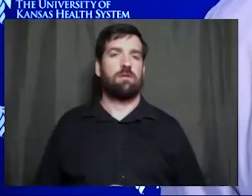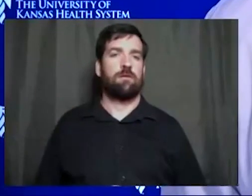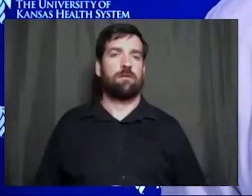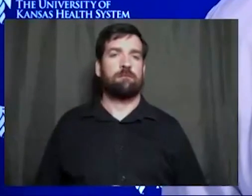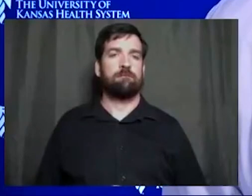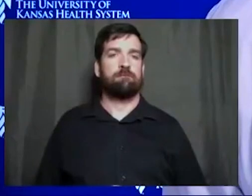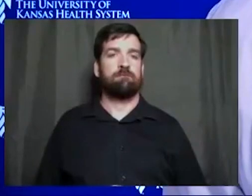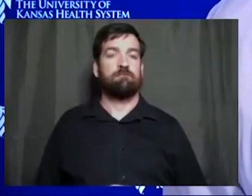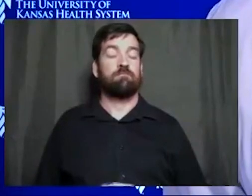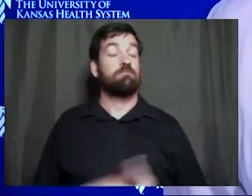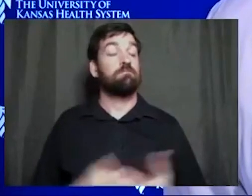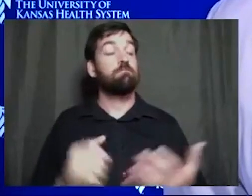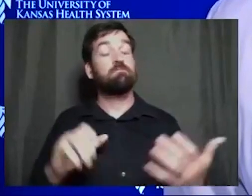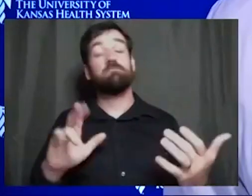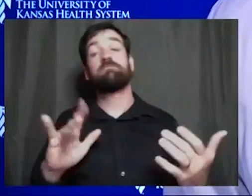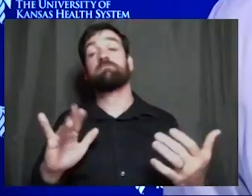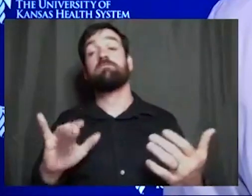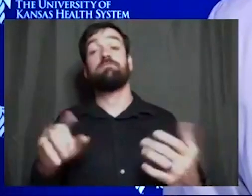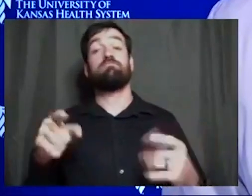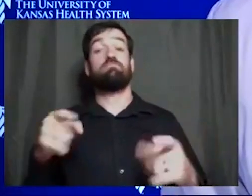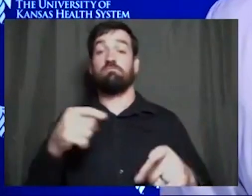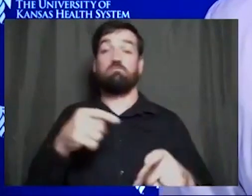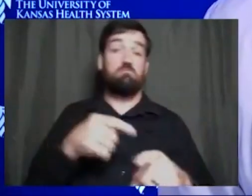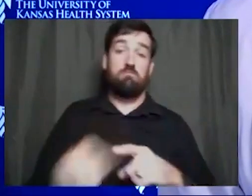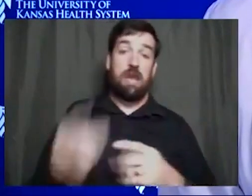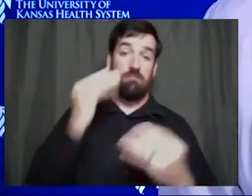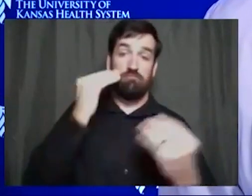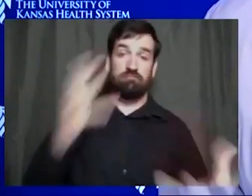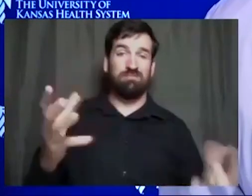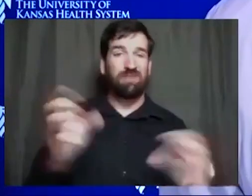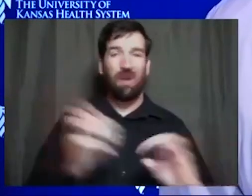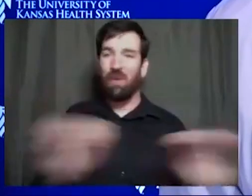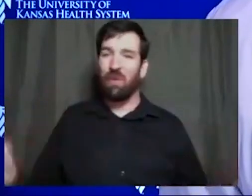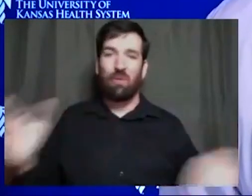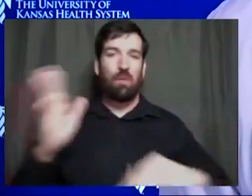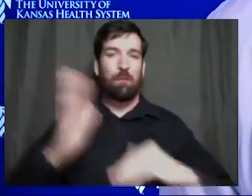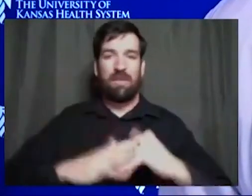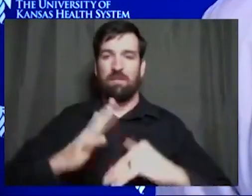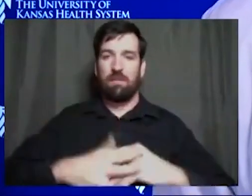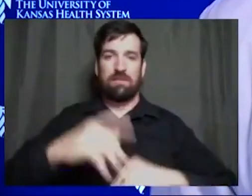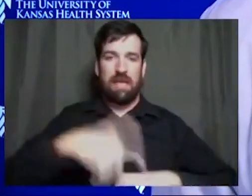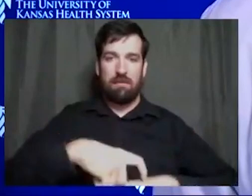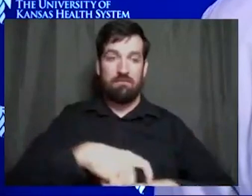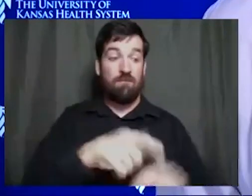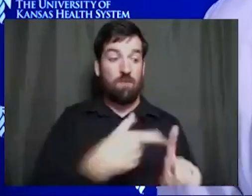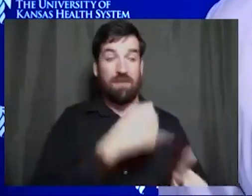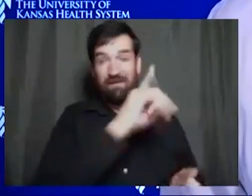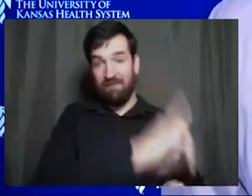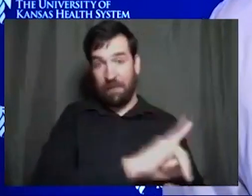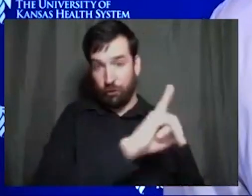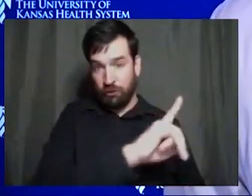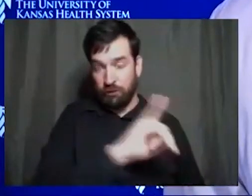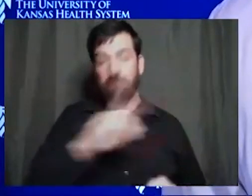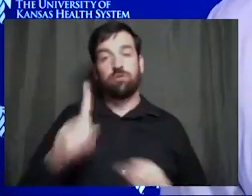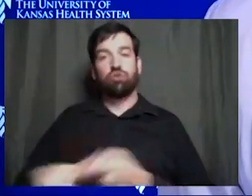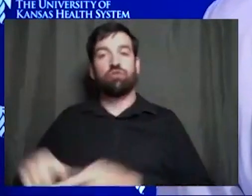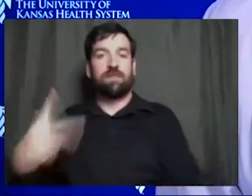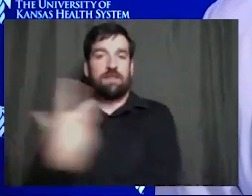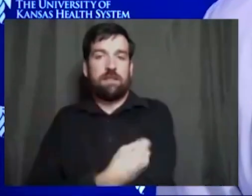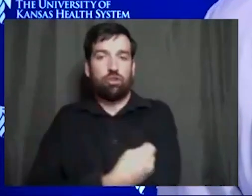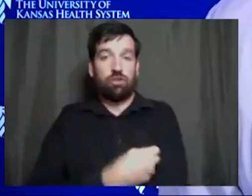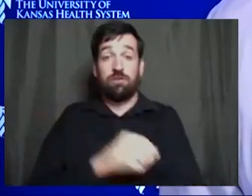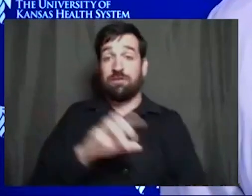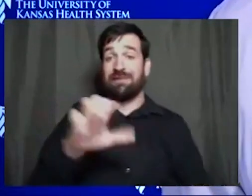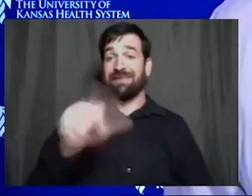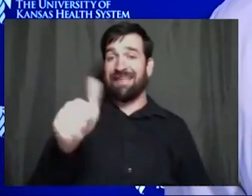main guidance is that there is no minimum time between infection and vaccination. So once that 10 days is up,